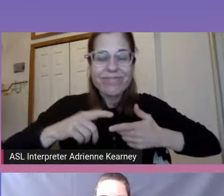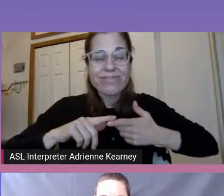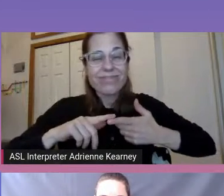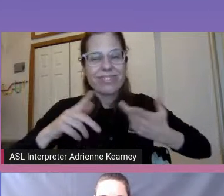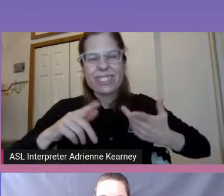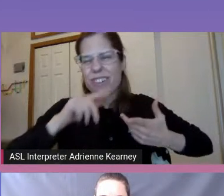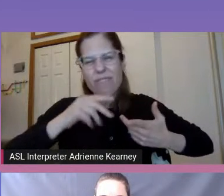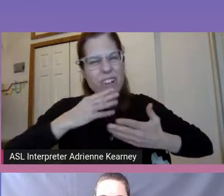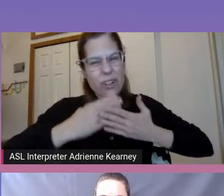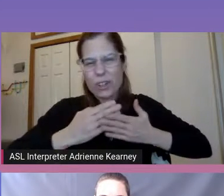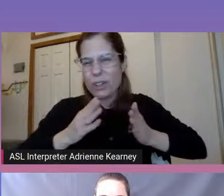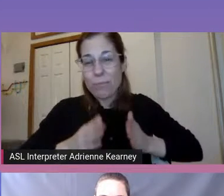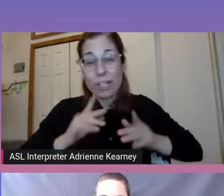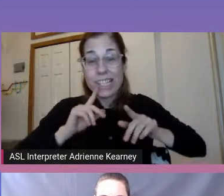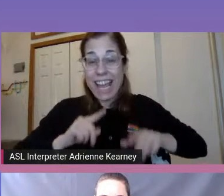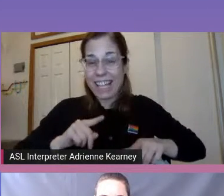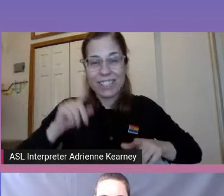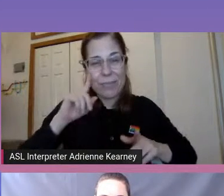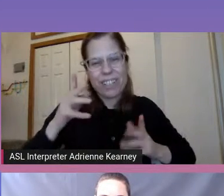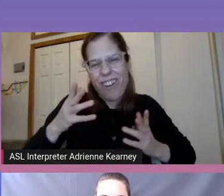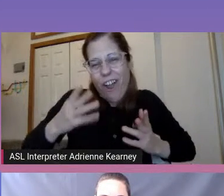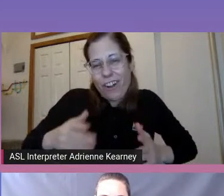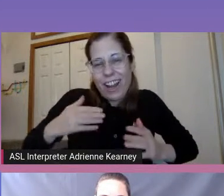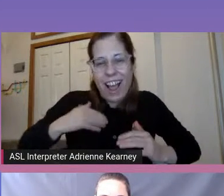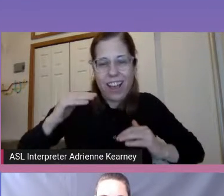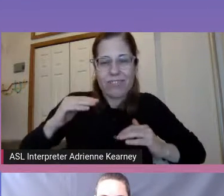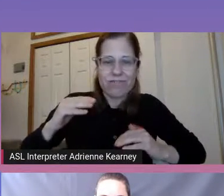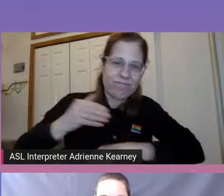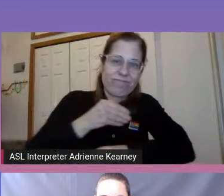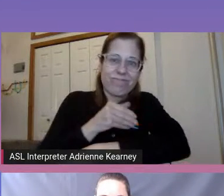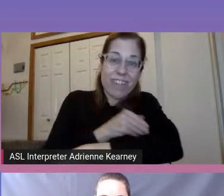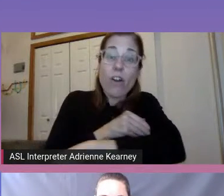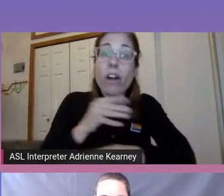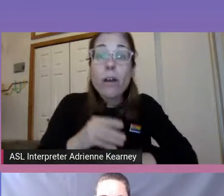creators, to feel comfortable saying,